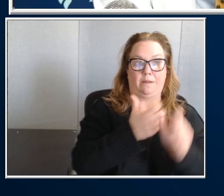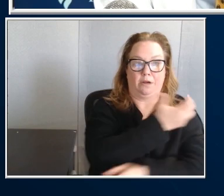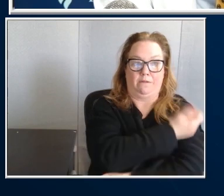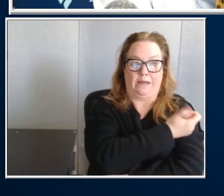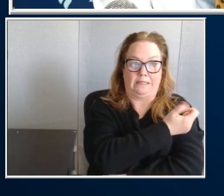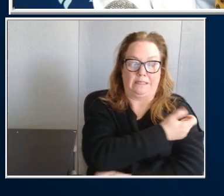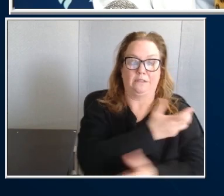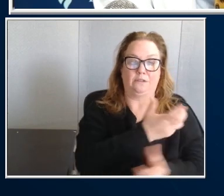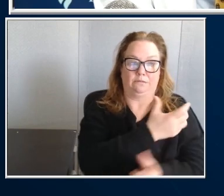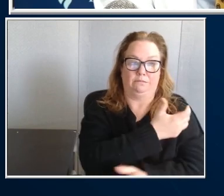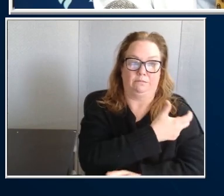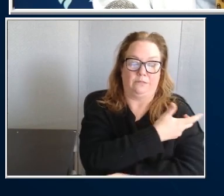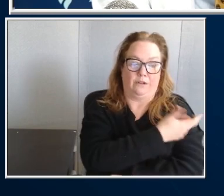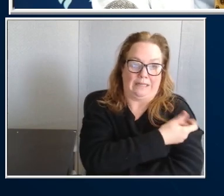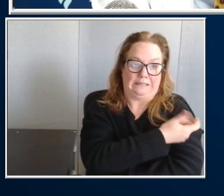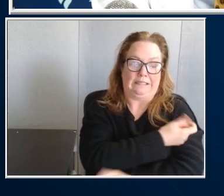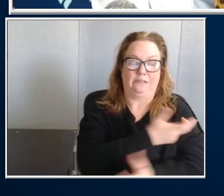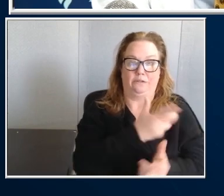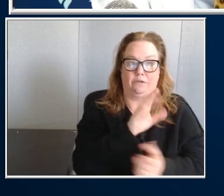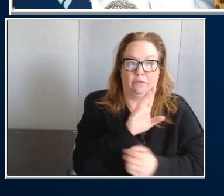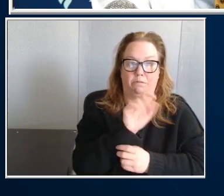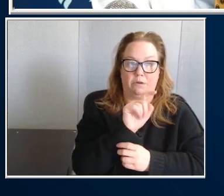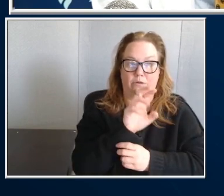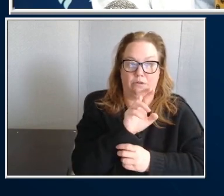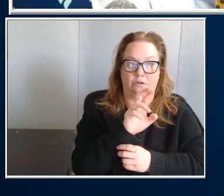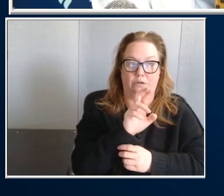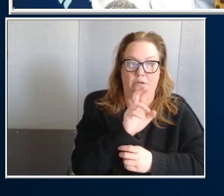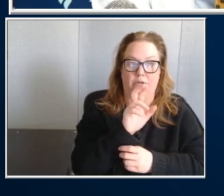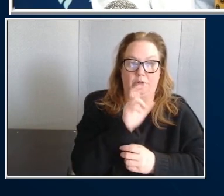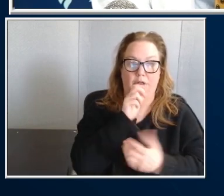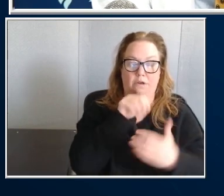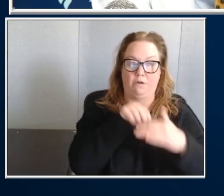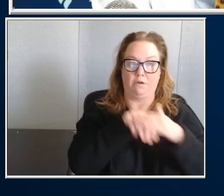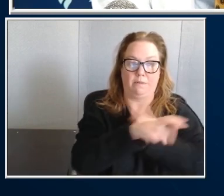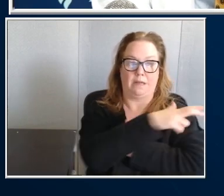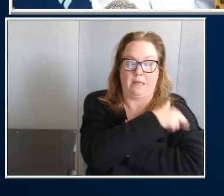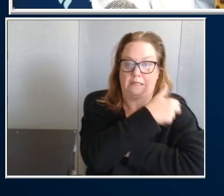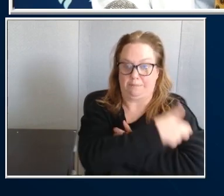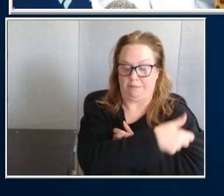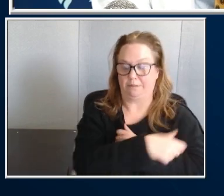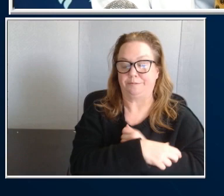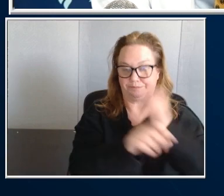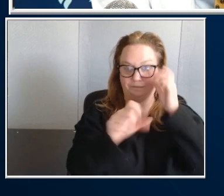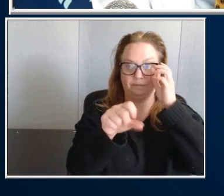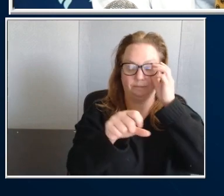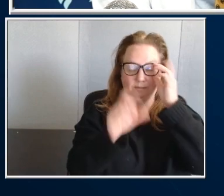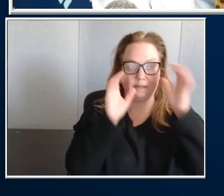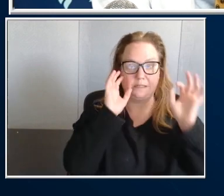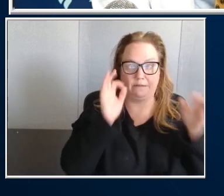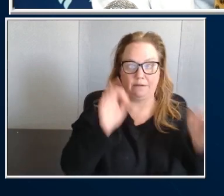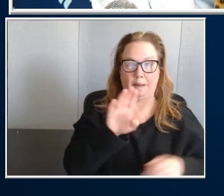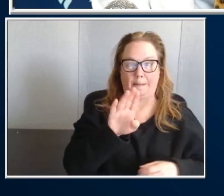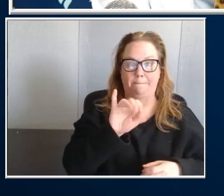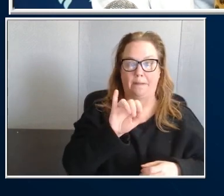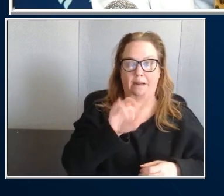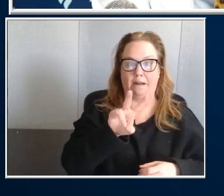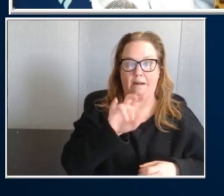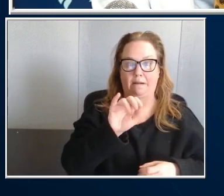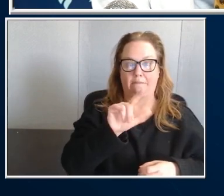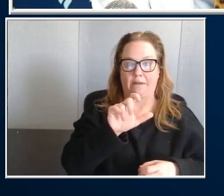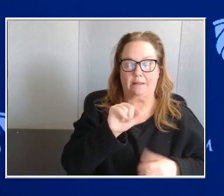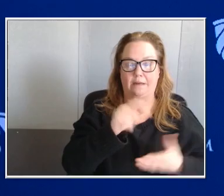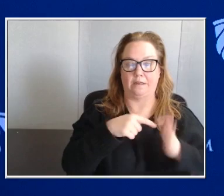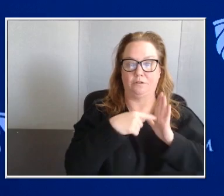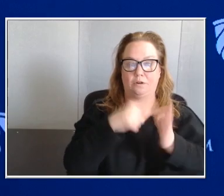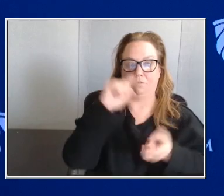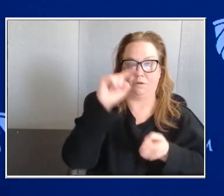meaning you've had your booster shots, you just don't come in the hospital very much. Yeah, absolutely. I think the bivalent booster has shown clinically to help